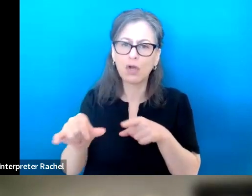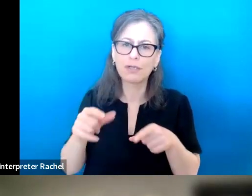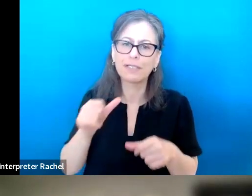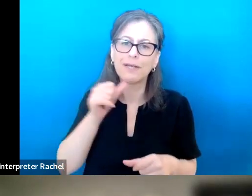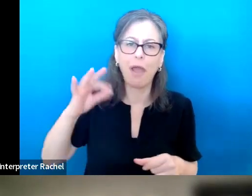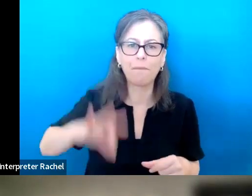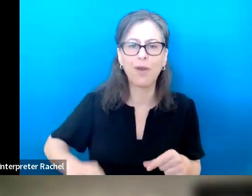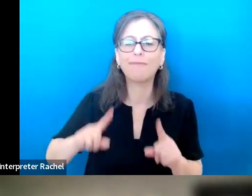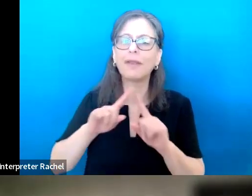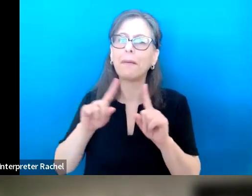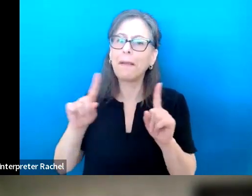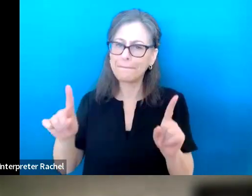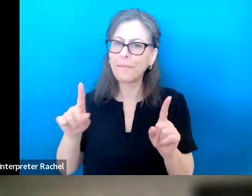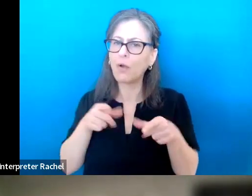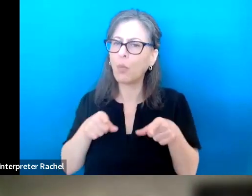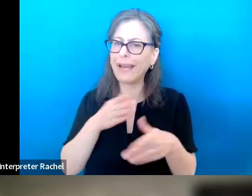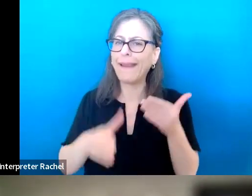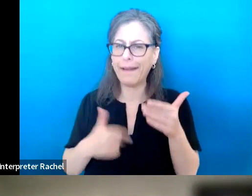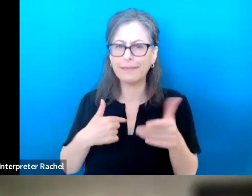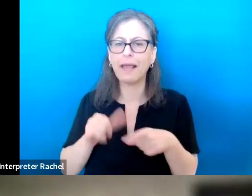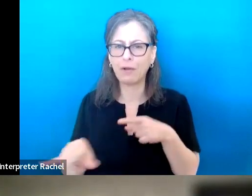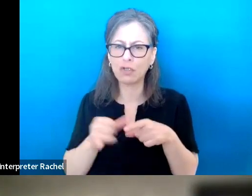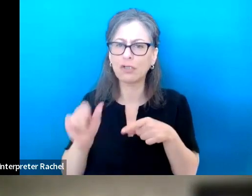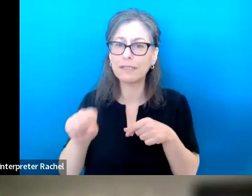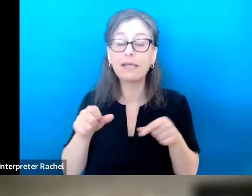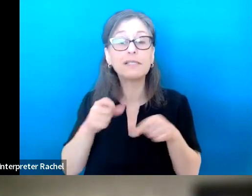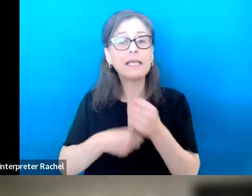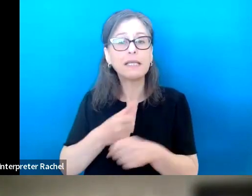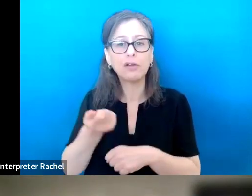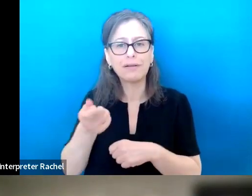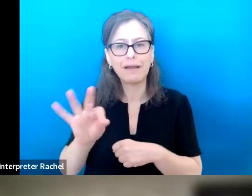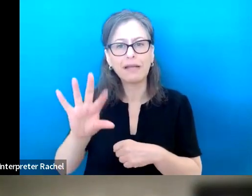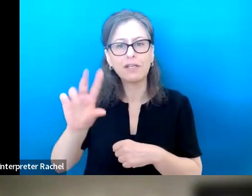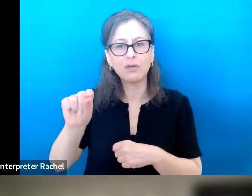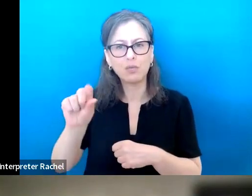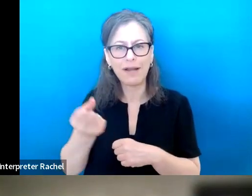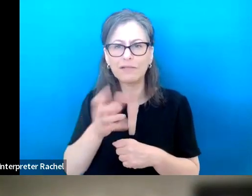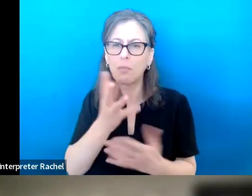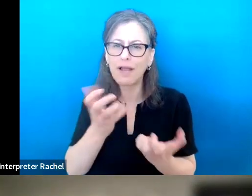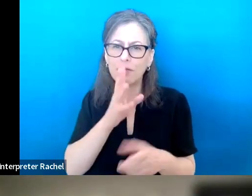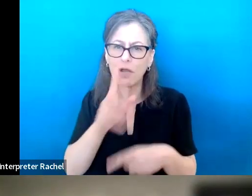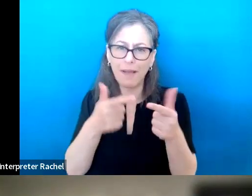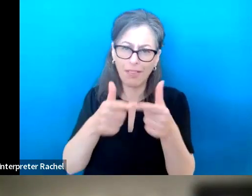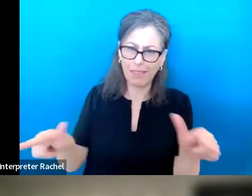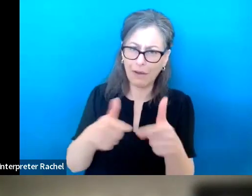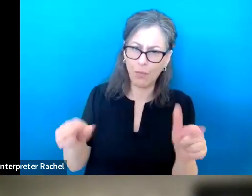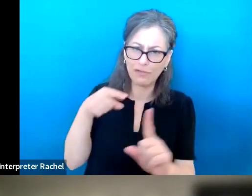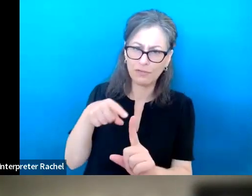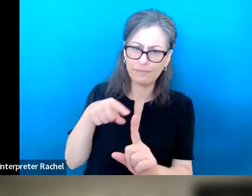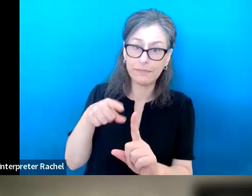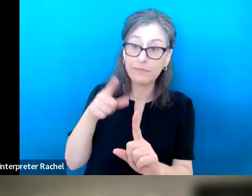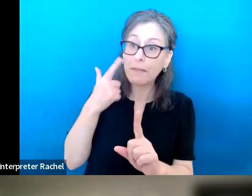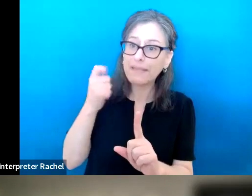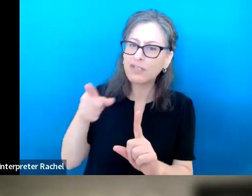But in the 1920s, language, let's talk about the language, because you had to